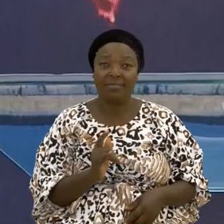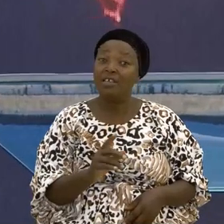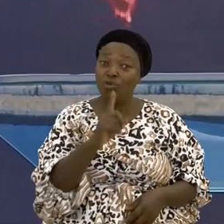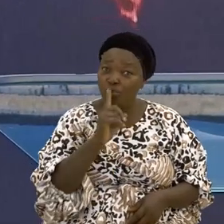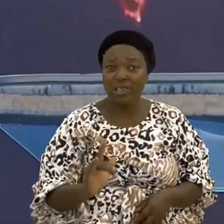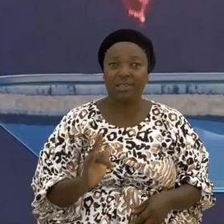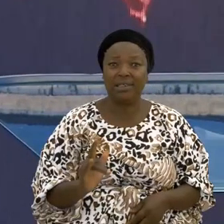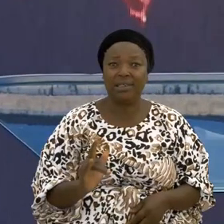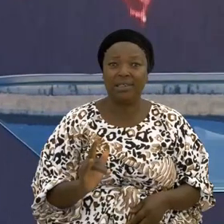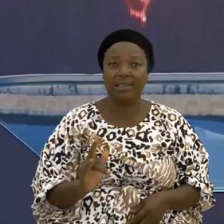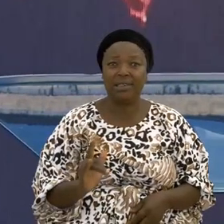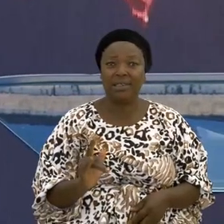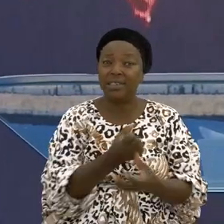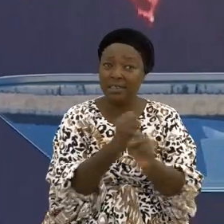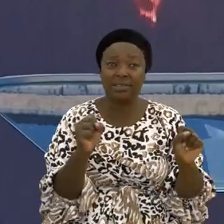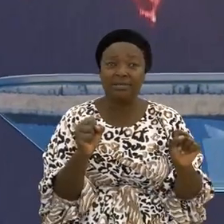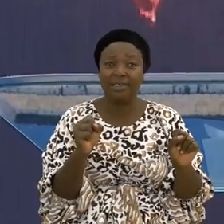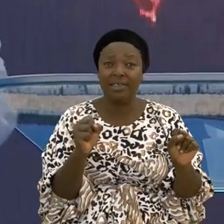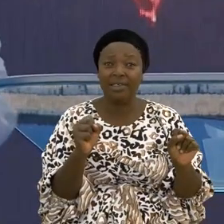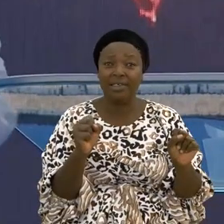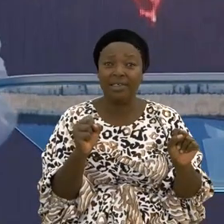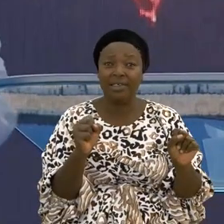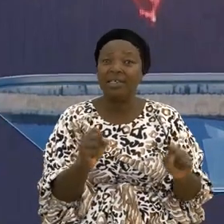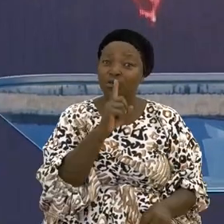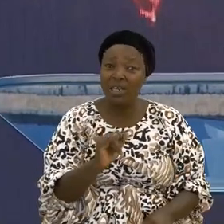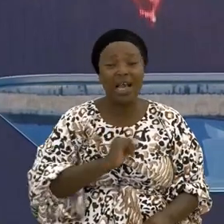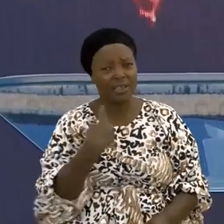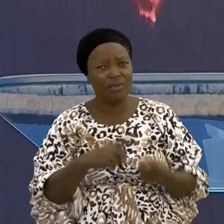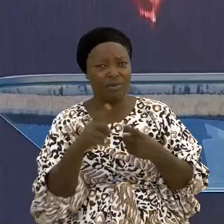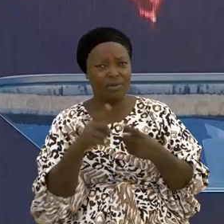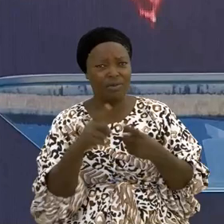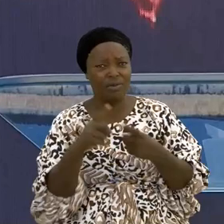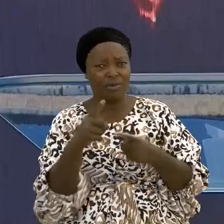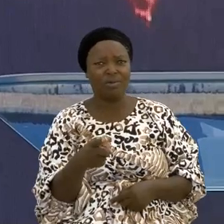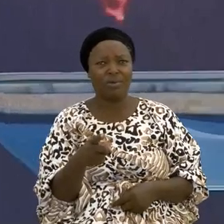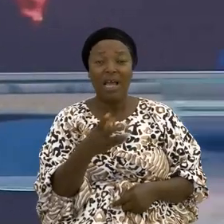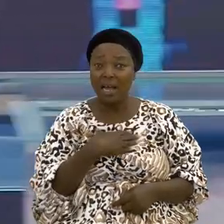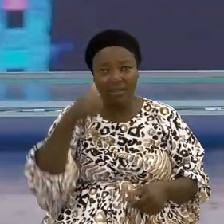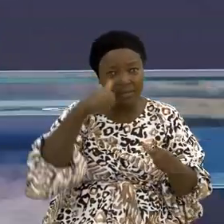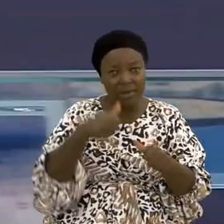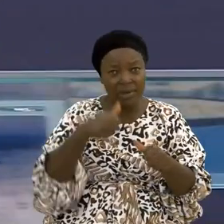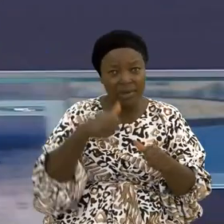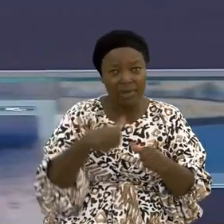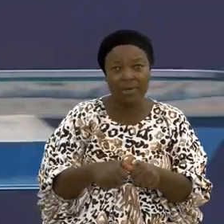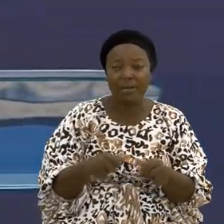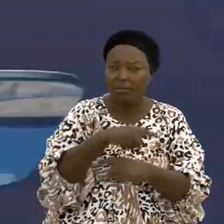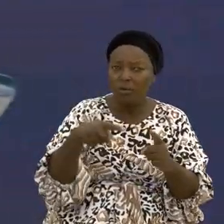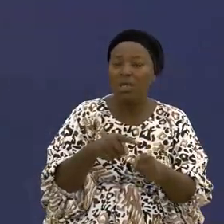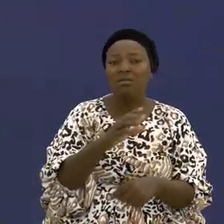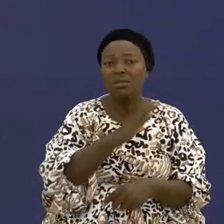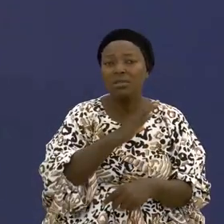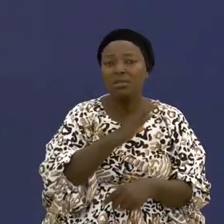assuredly, certainly, I say unto you. And remember, when